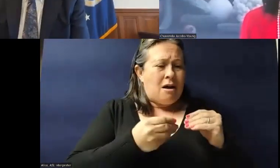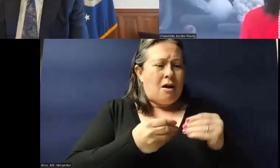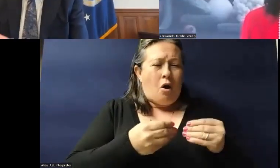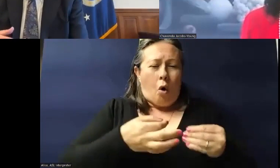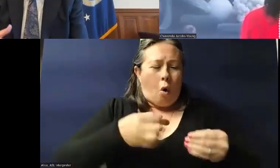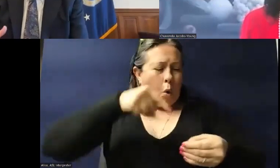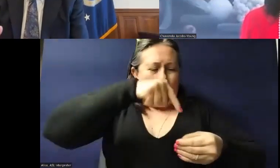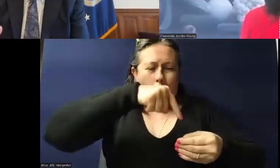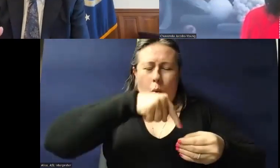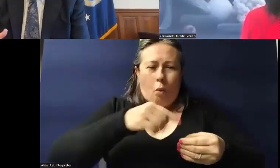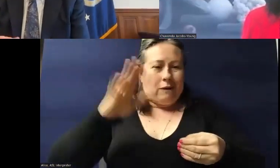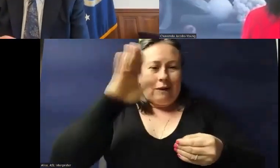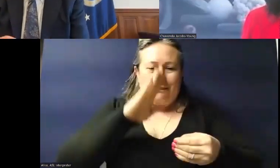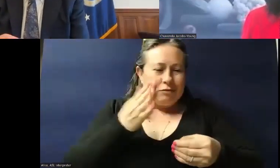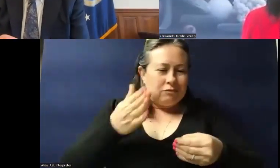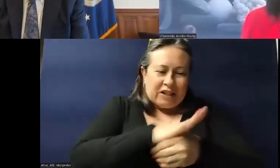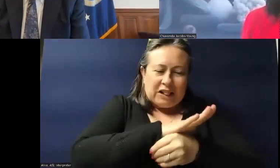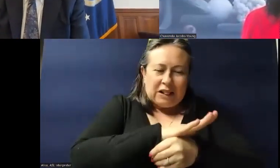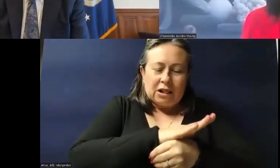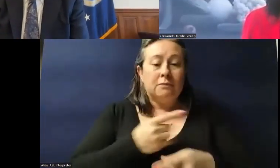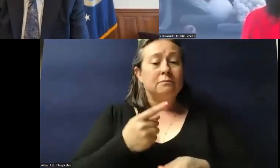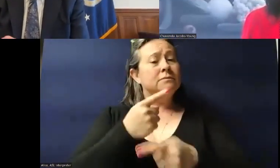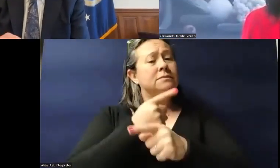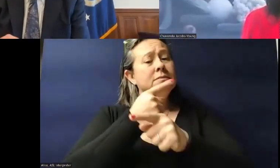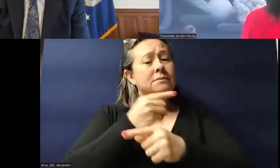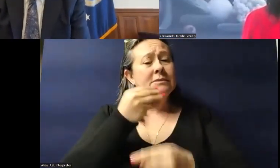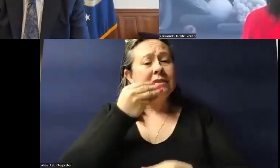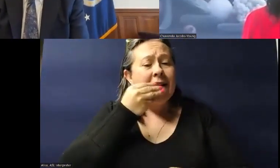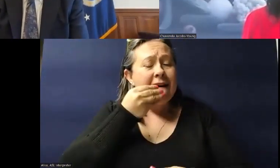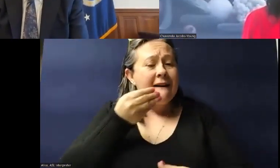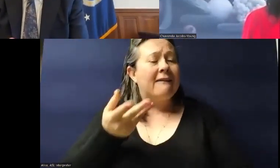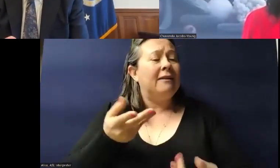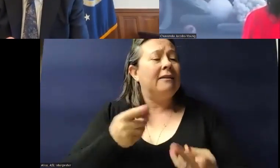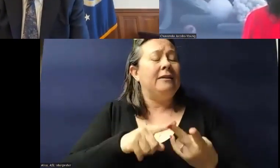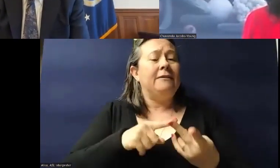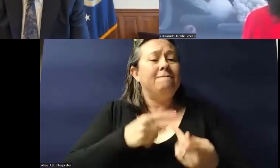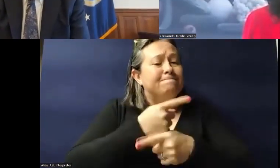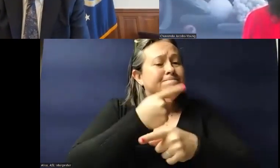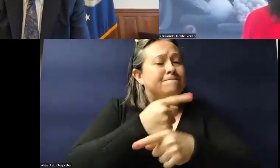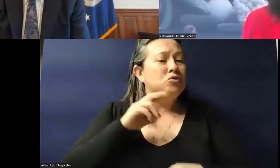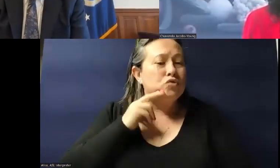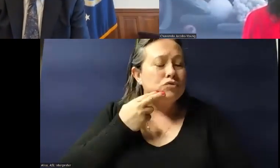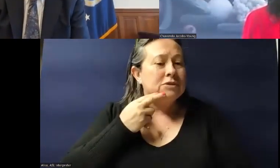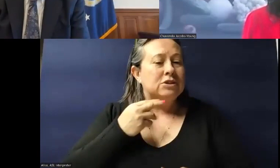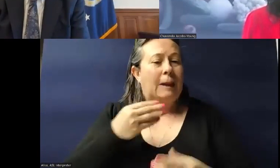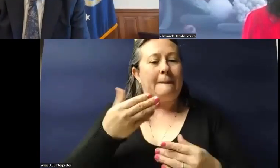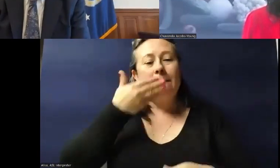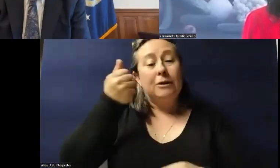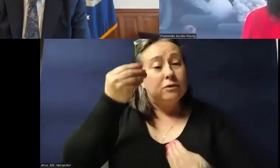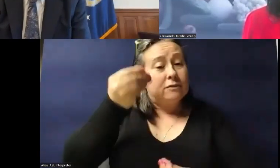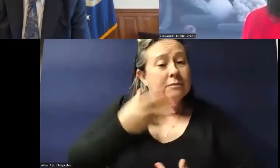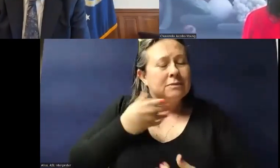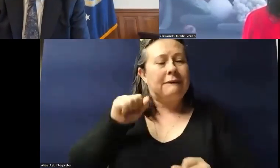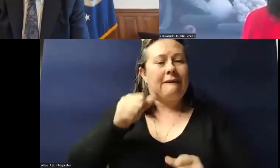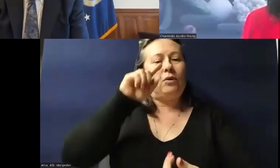filled. Proper diet, better nutrition, more information can help us reduce those circumstances in